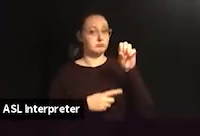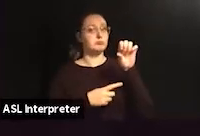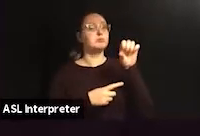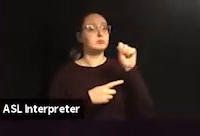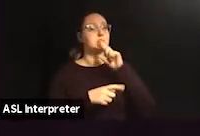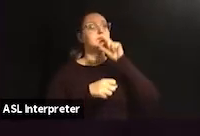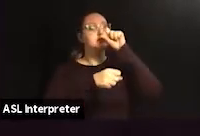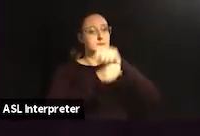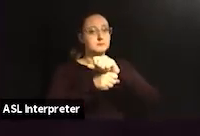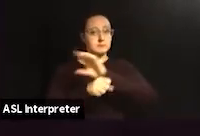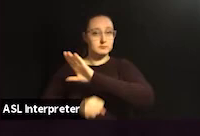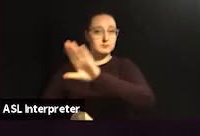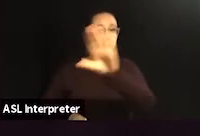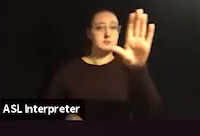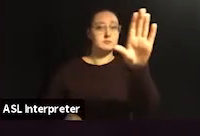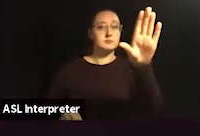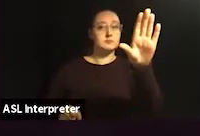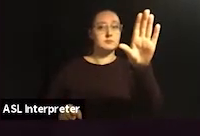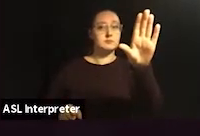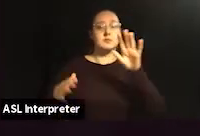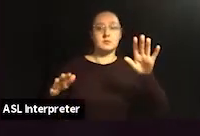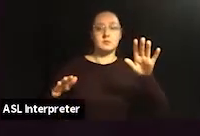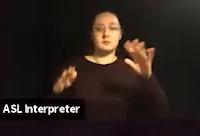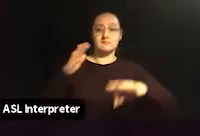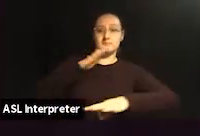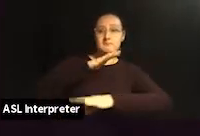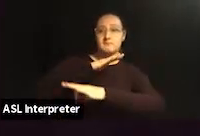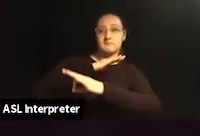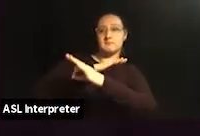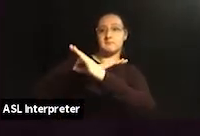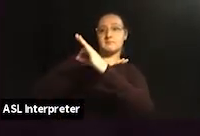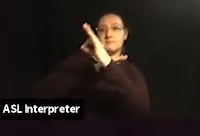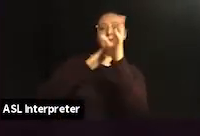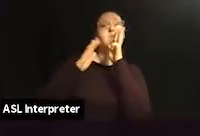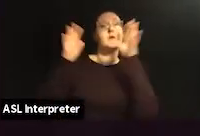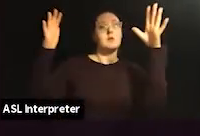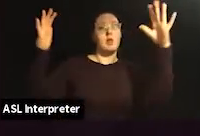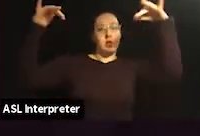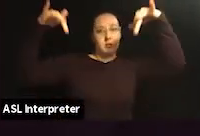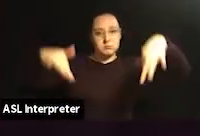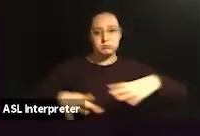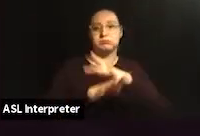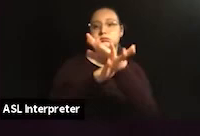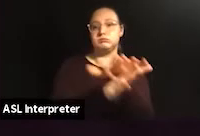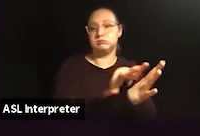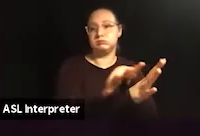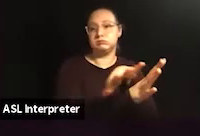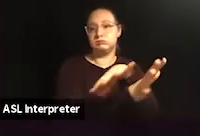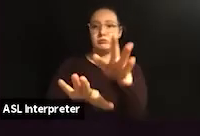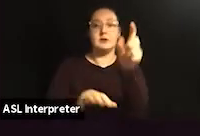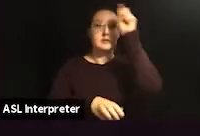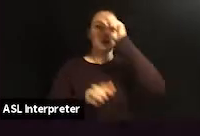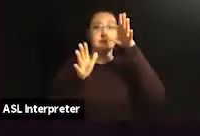sea, and at dawn the sea returned to its normal depth. As the Egyptians fled before it,